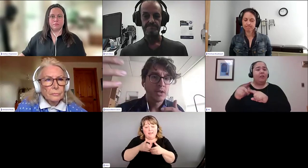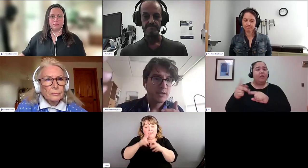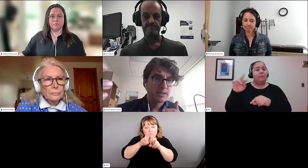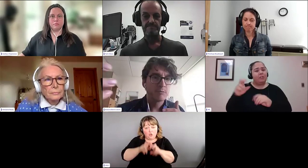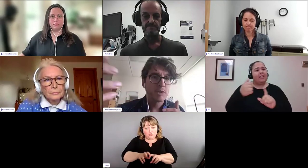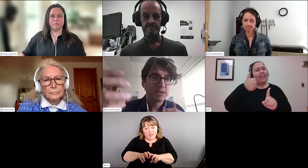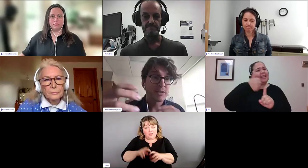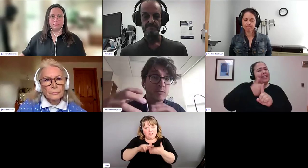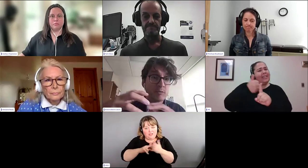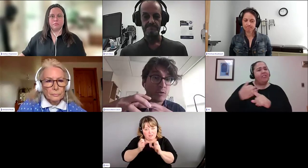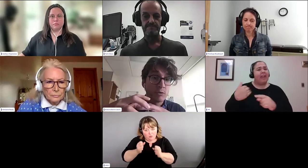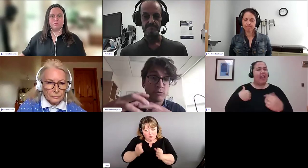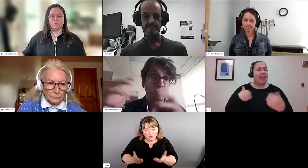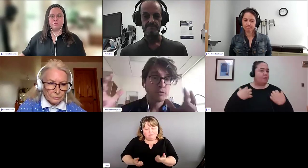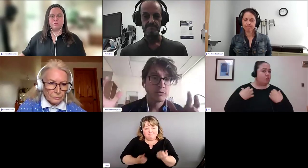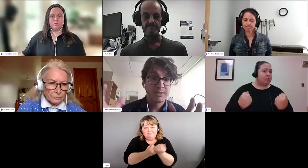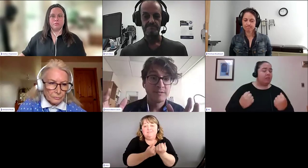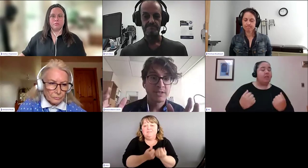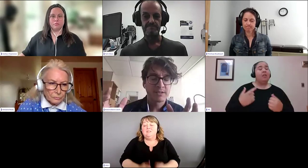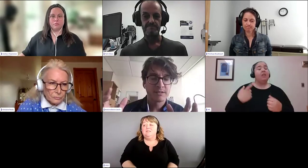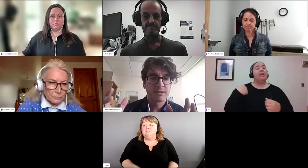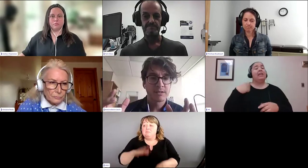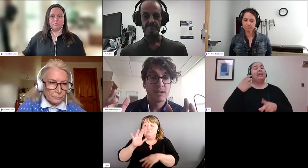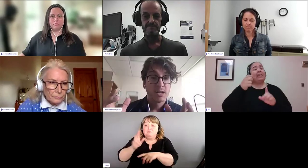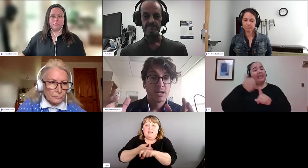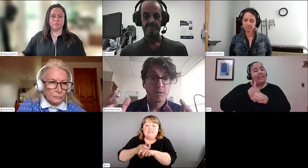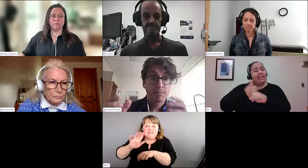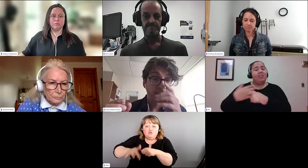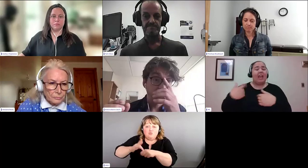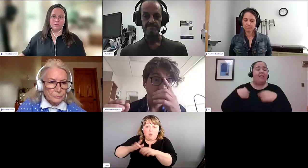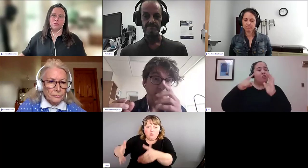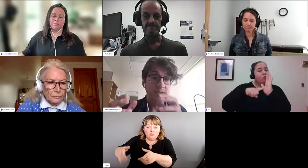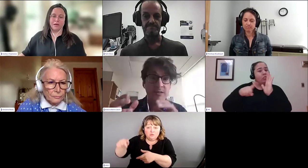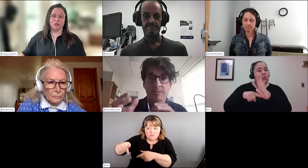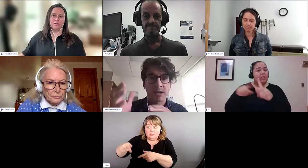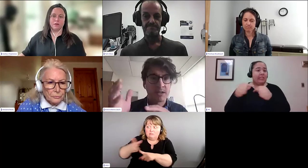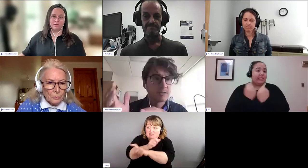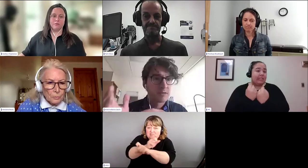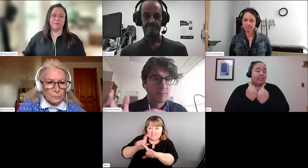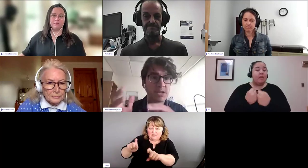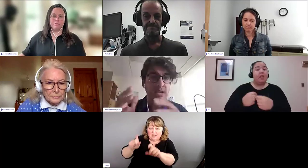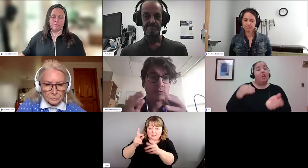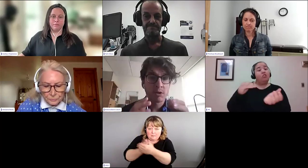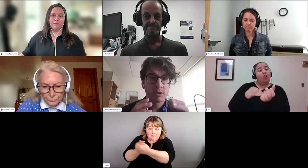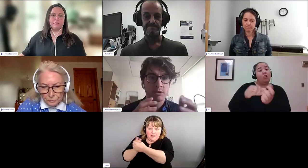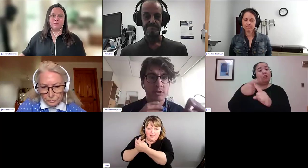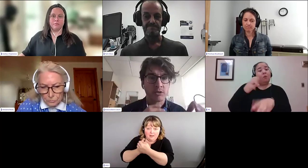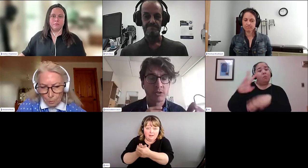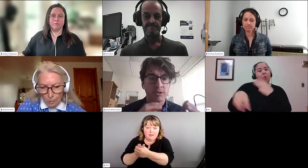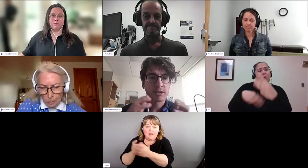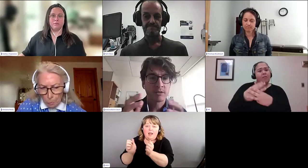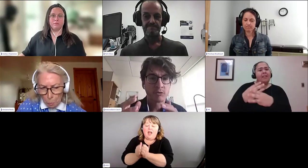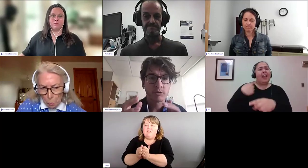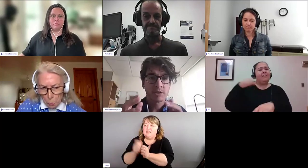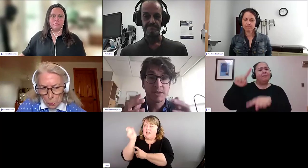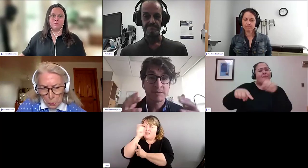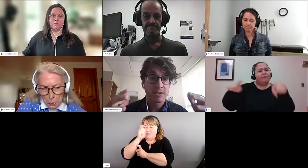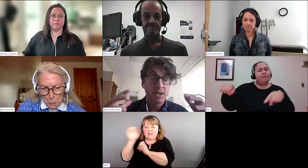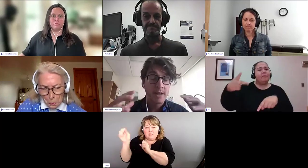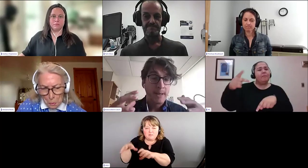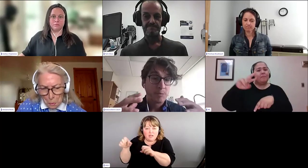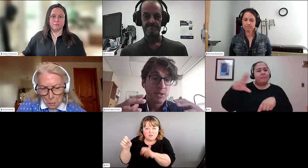We have a research team, so we can bring this aspect. The team from Doctors of the World all have a diversity of peers with